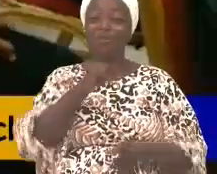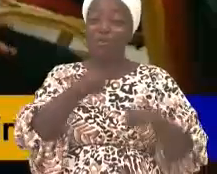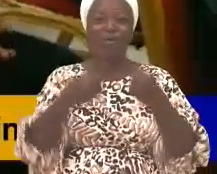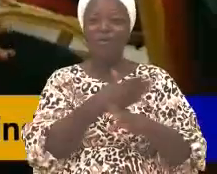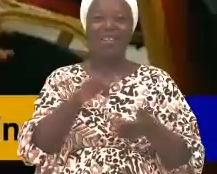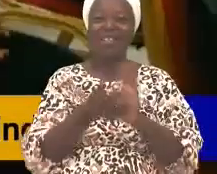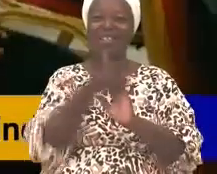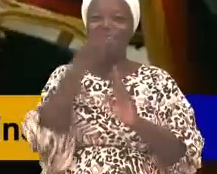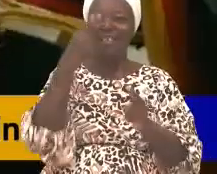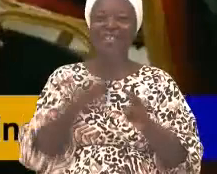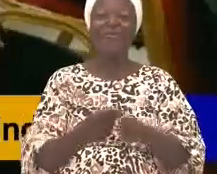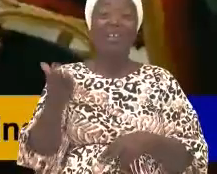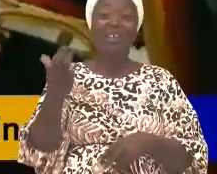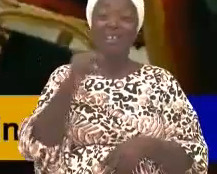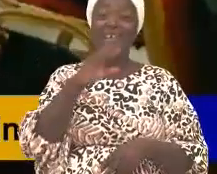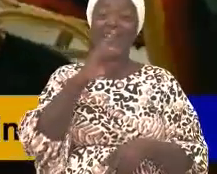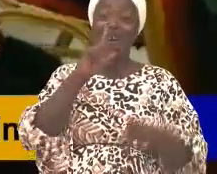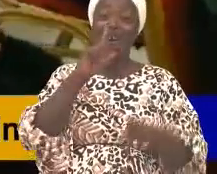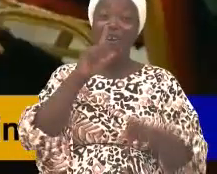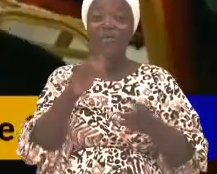They are going away.